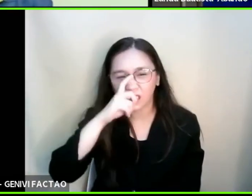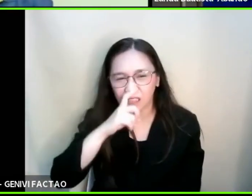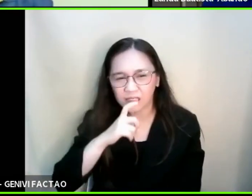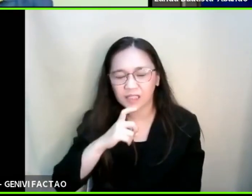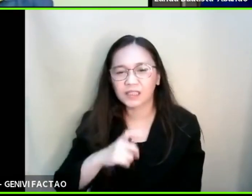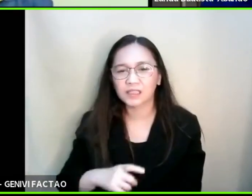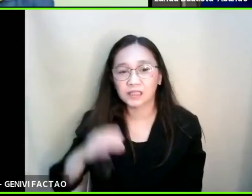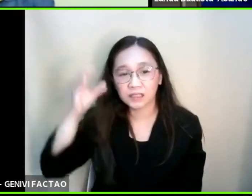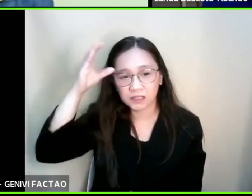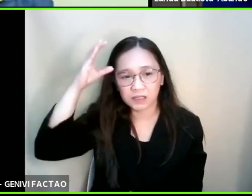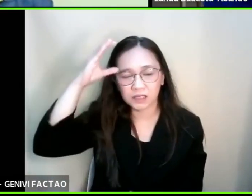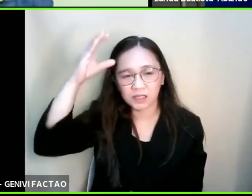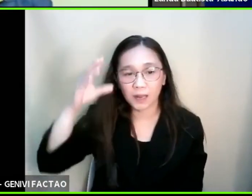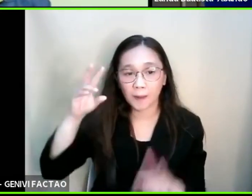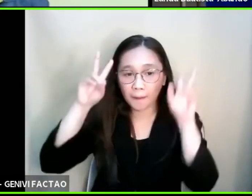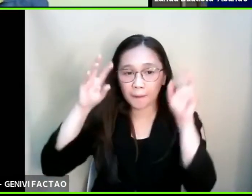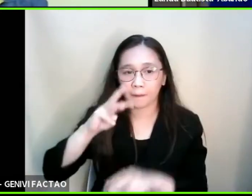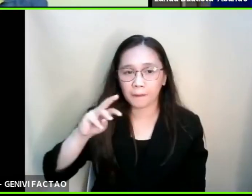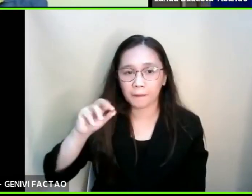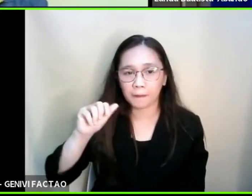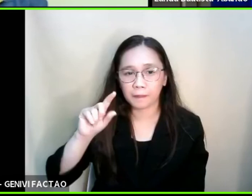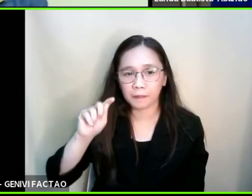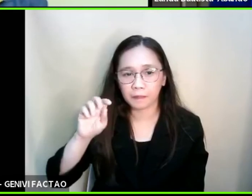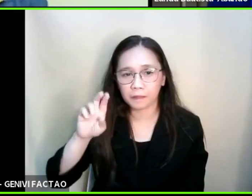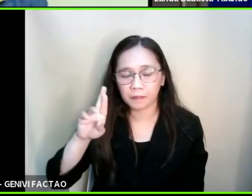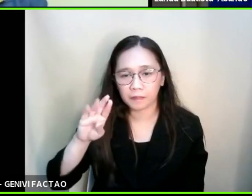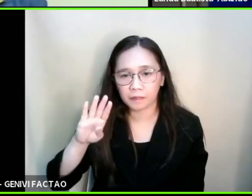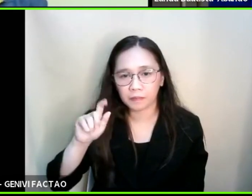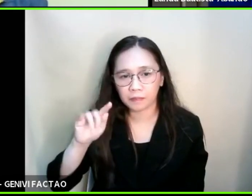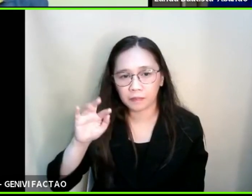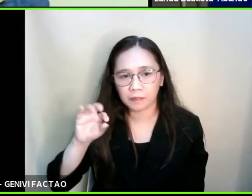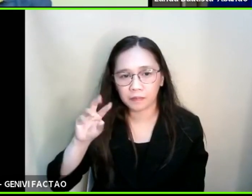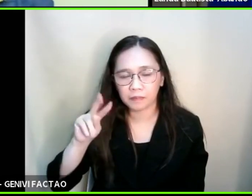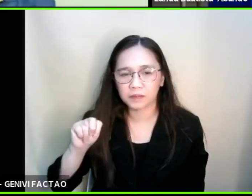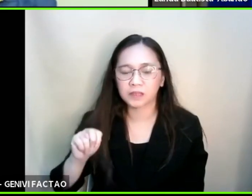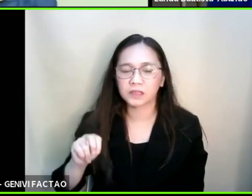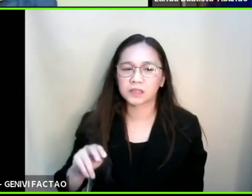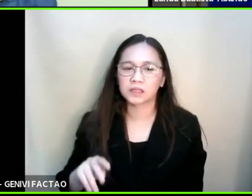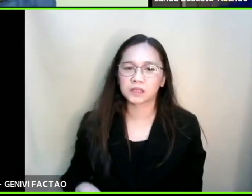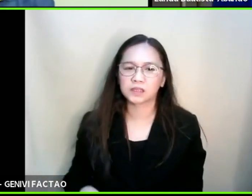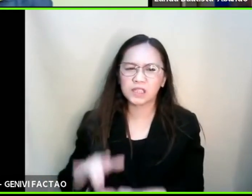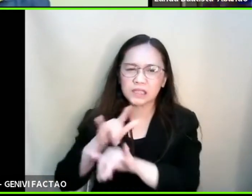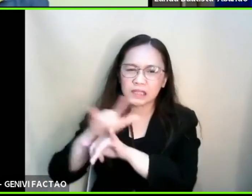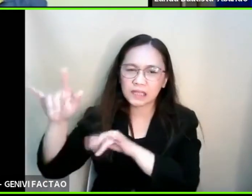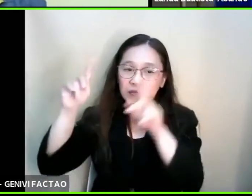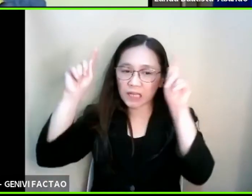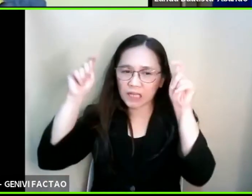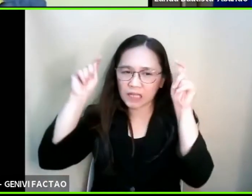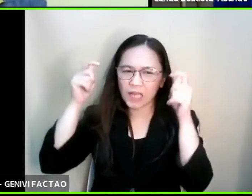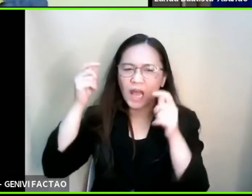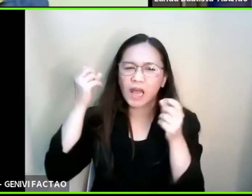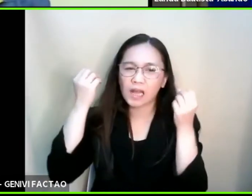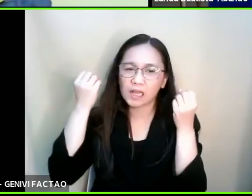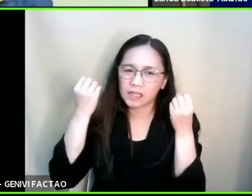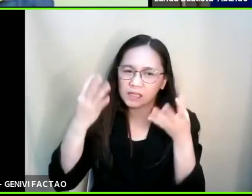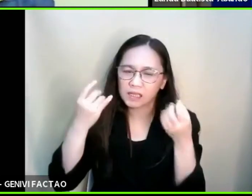of masturbation is actually a very tricky topic kasi a lot of things come into play there,